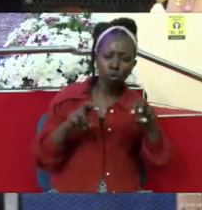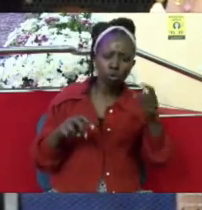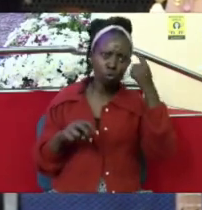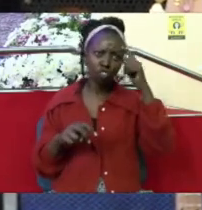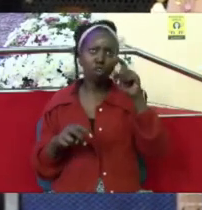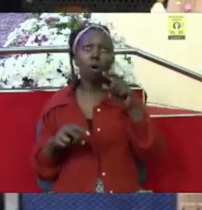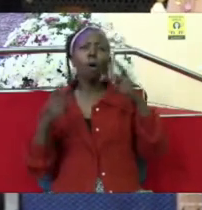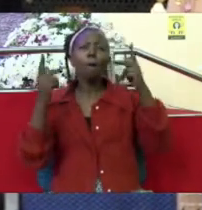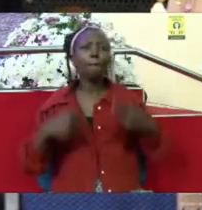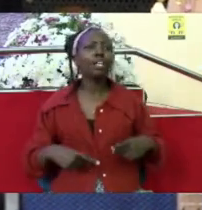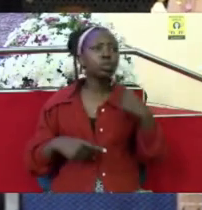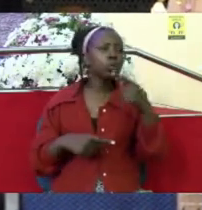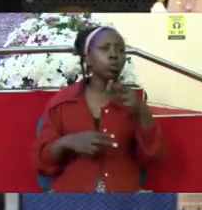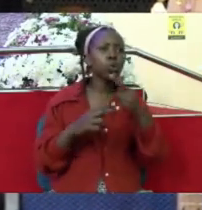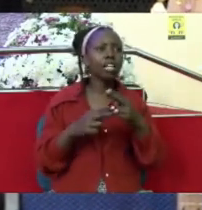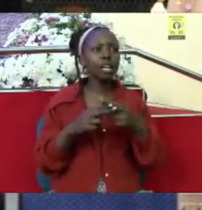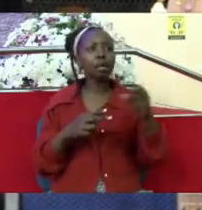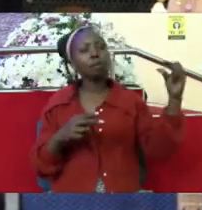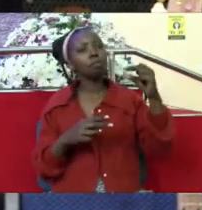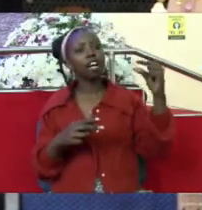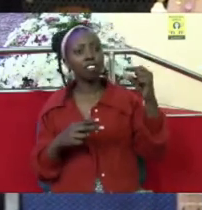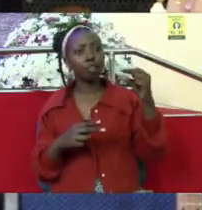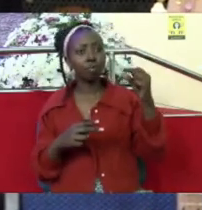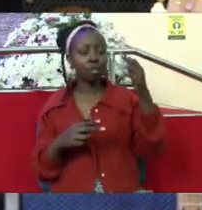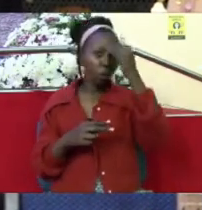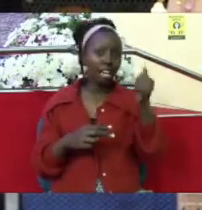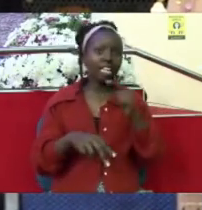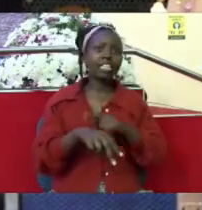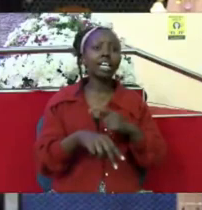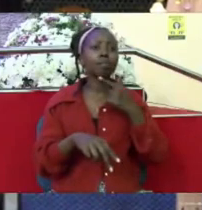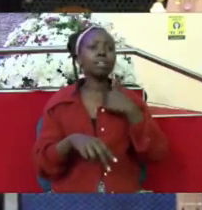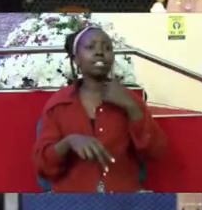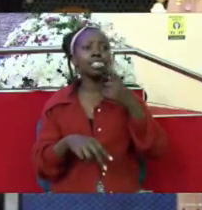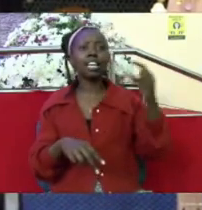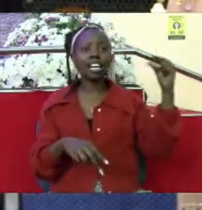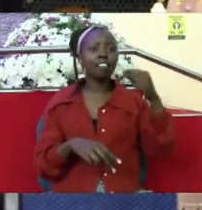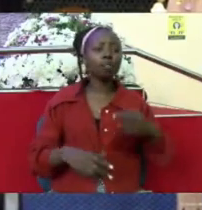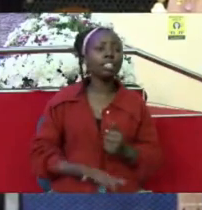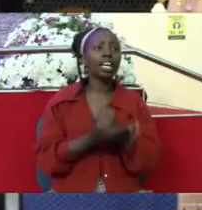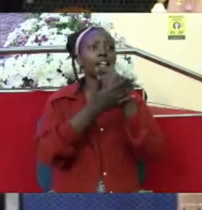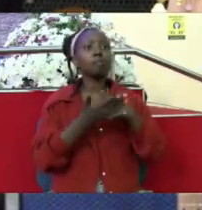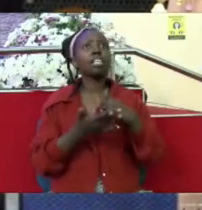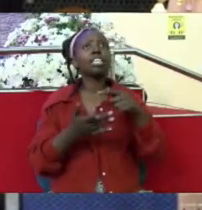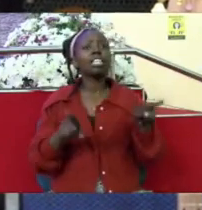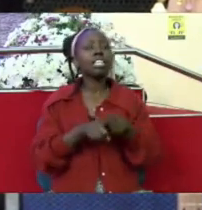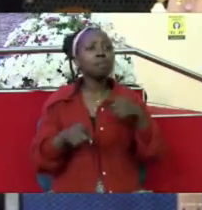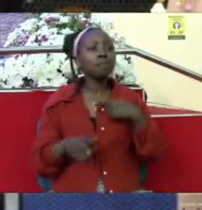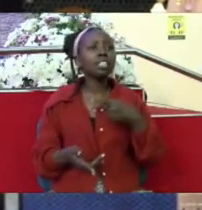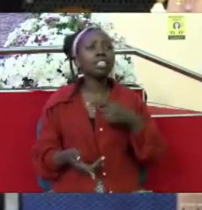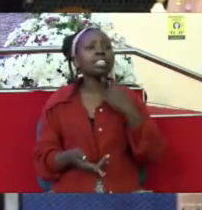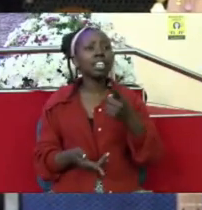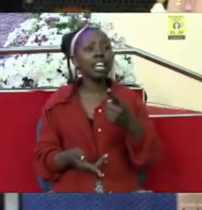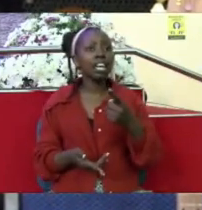serikali. Sitatafuta huyo mtu ambaye anaitwa serikali. Because when I say serikali help me, I'm saying Kimani rise up, become the government and help.